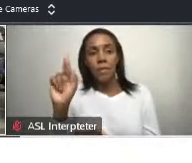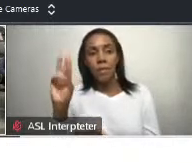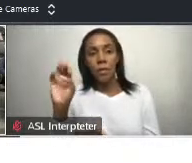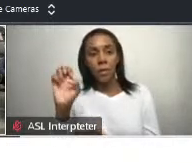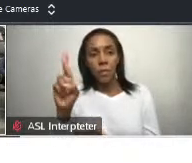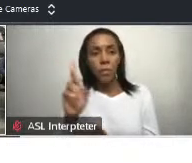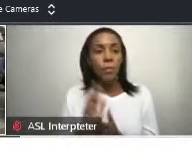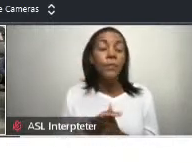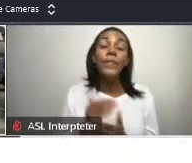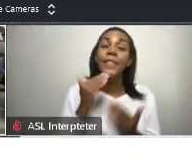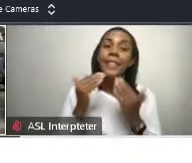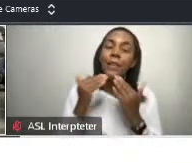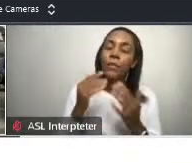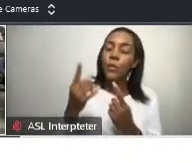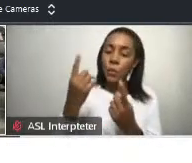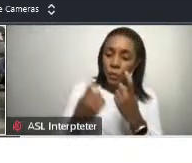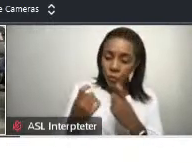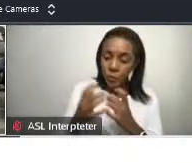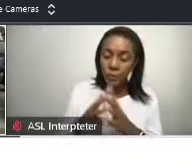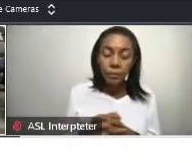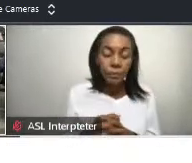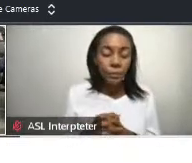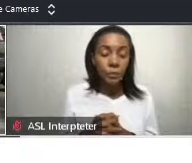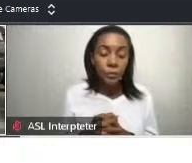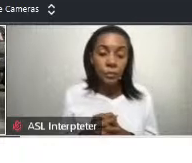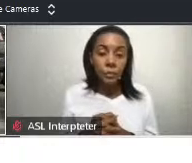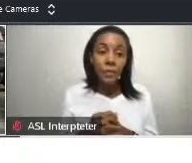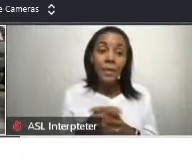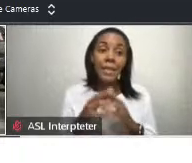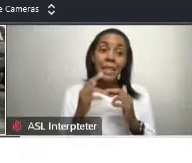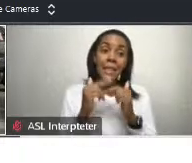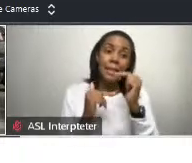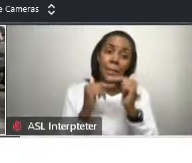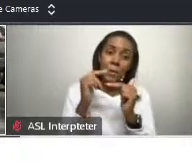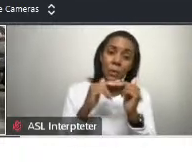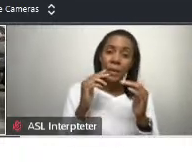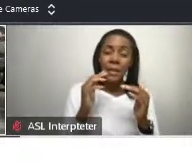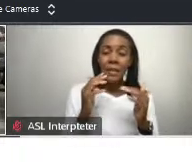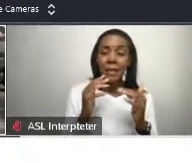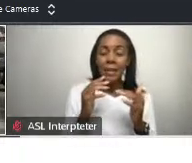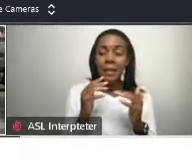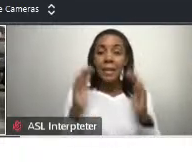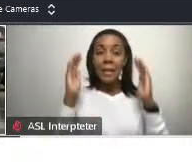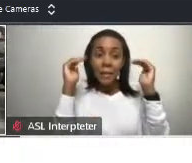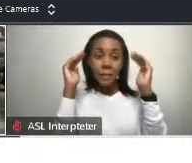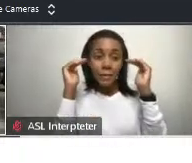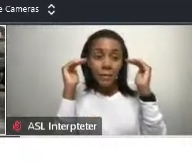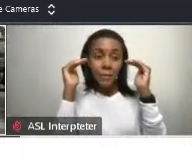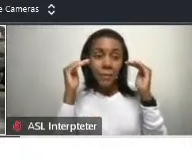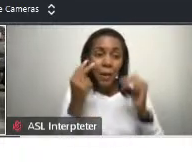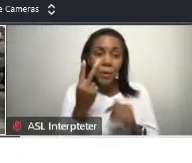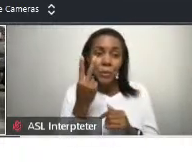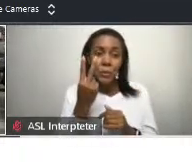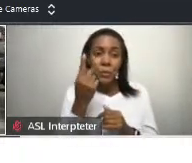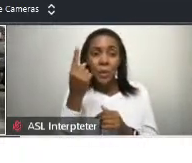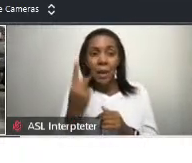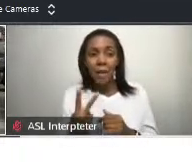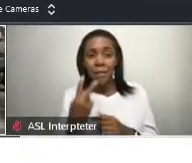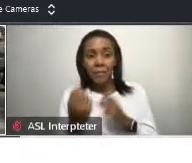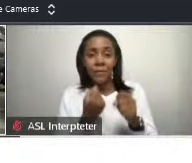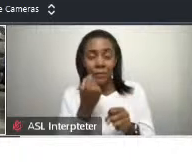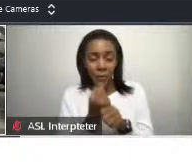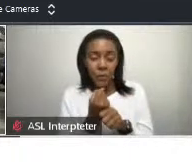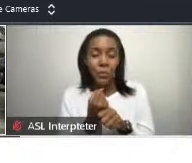Councilman Carlisle, thank you for your question. The anticipated build out of the project is about a 2.5 year phased